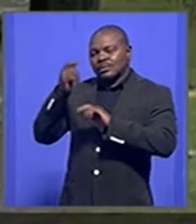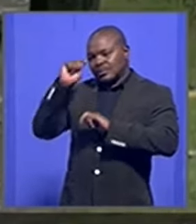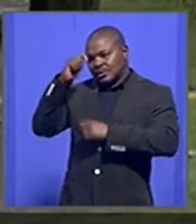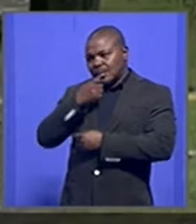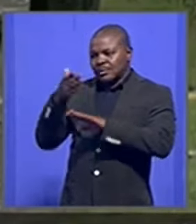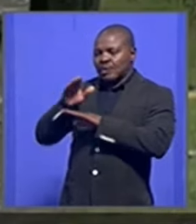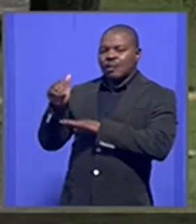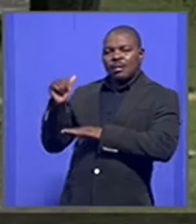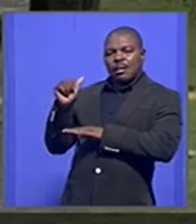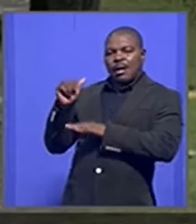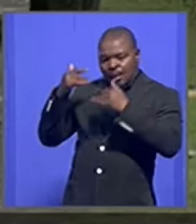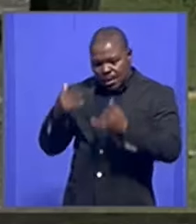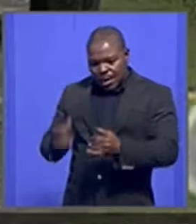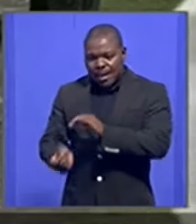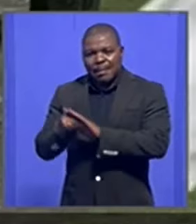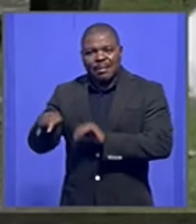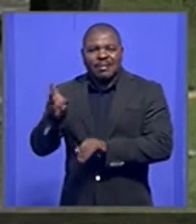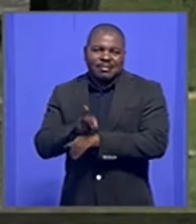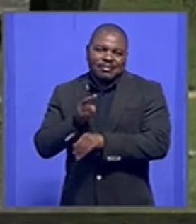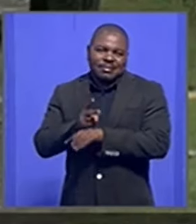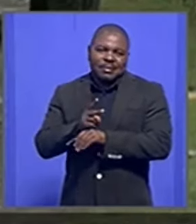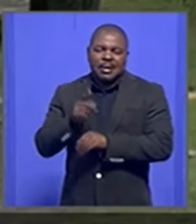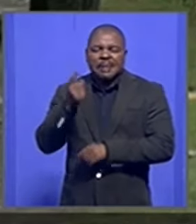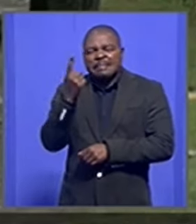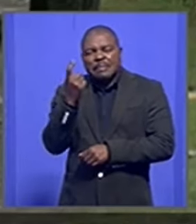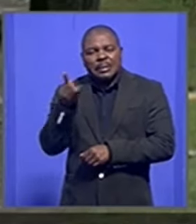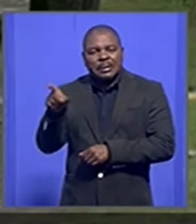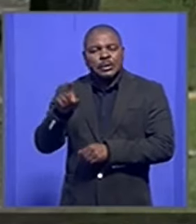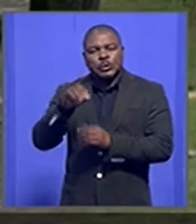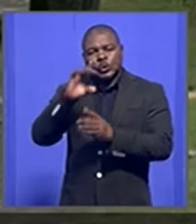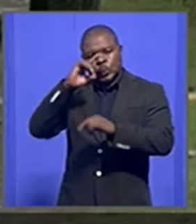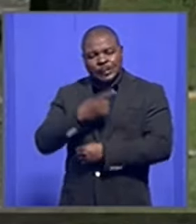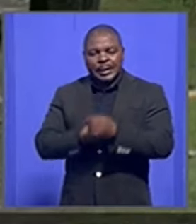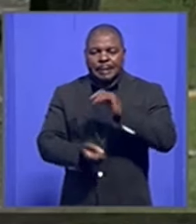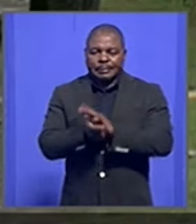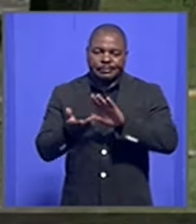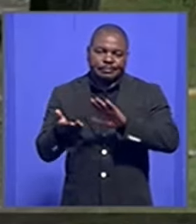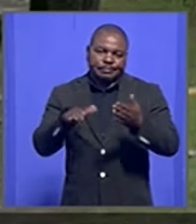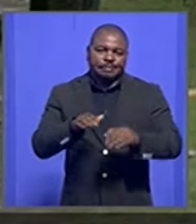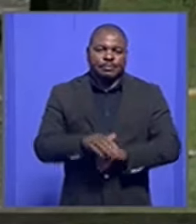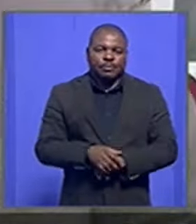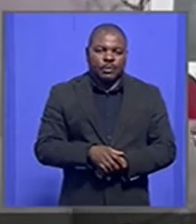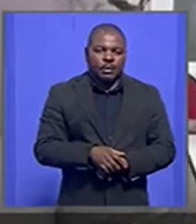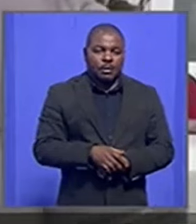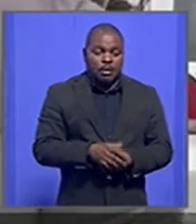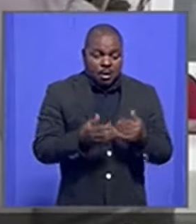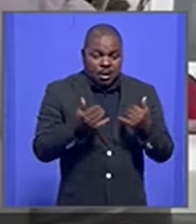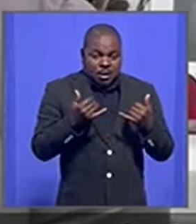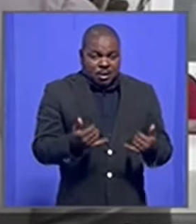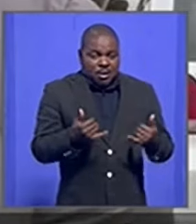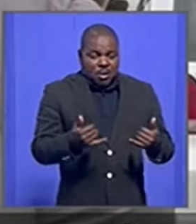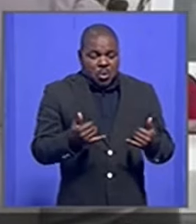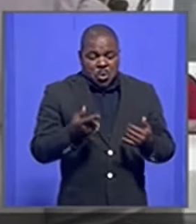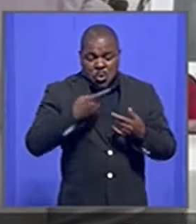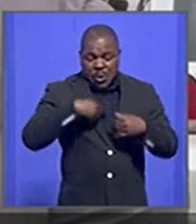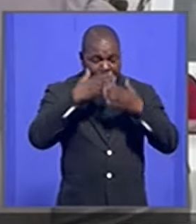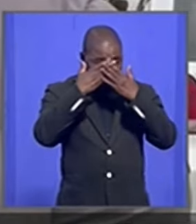lose his only daughter to this tragic. At the moment, we don't have the slightest